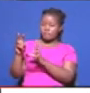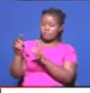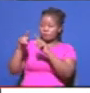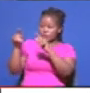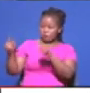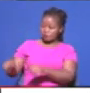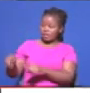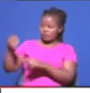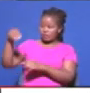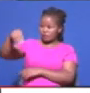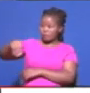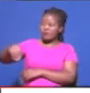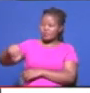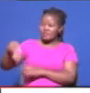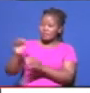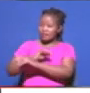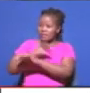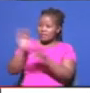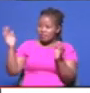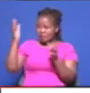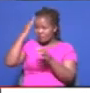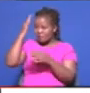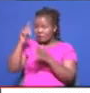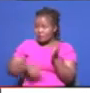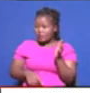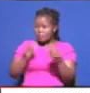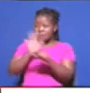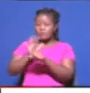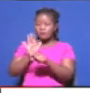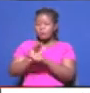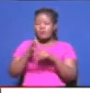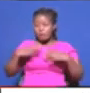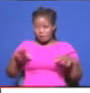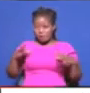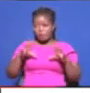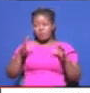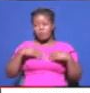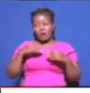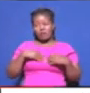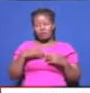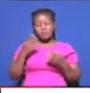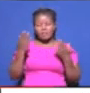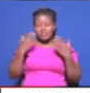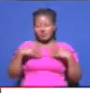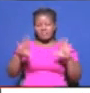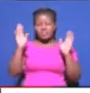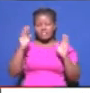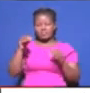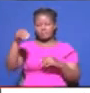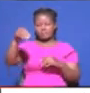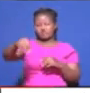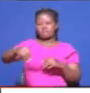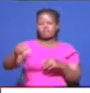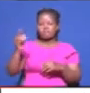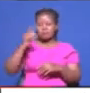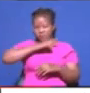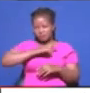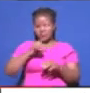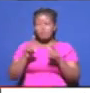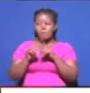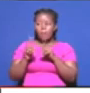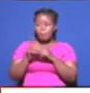you can clearly tell that a sizable number of them have actually already cast their votes, and that can actually be seen